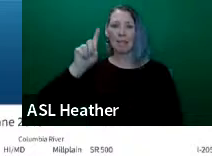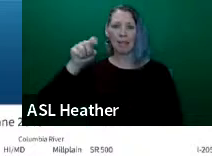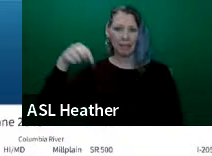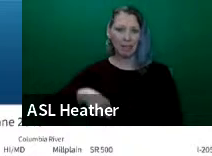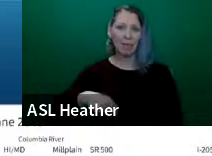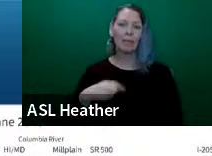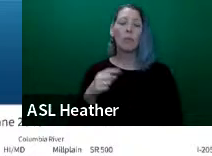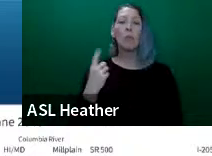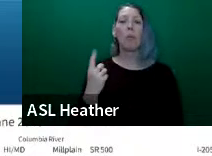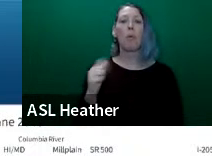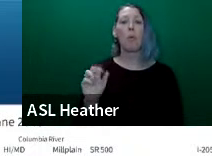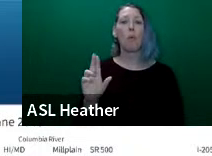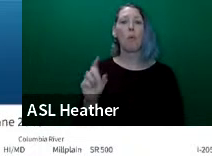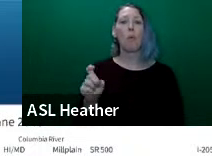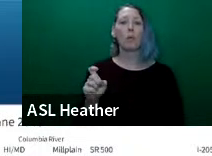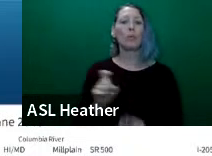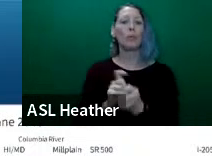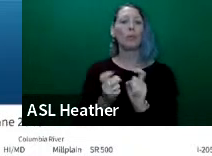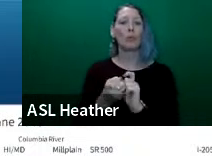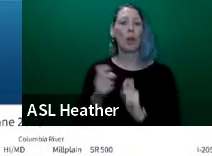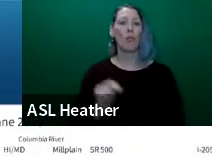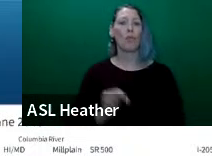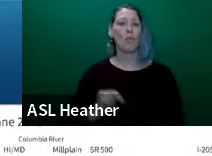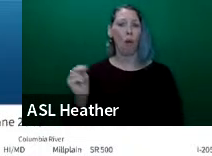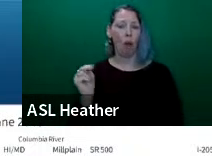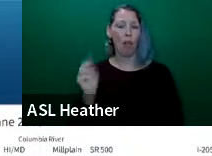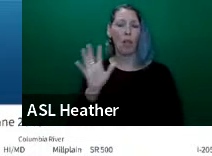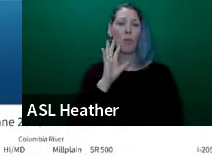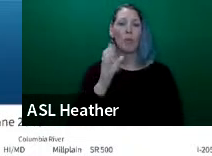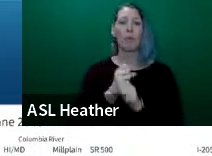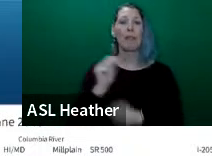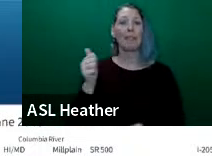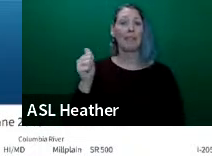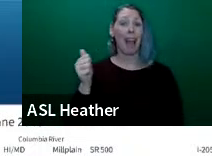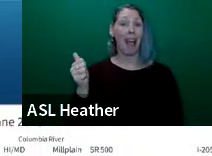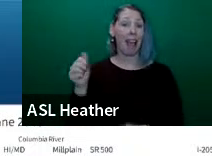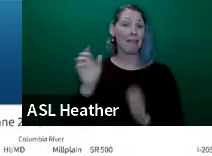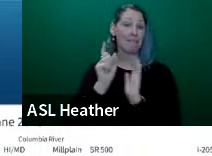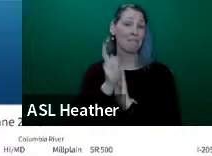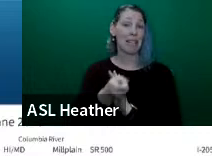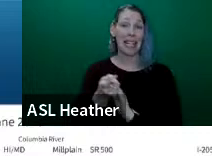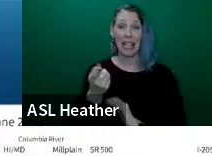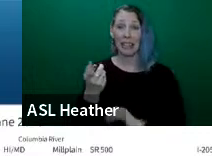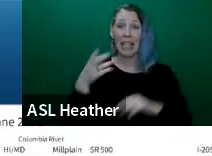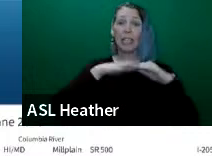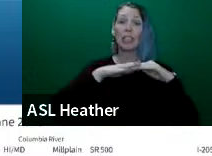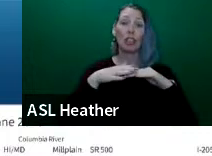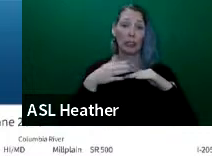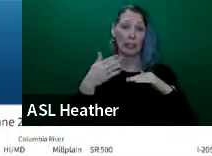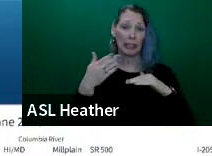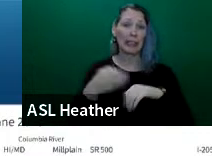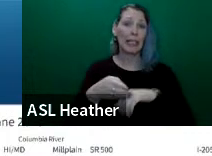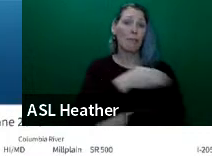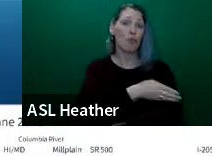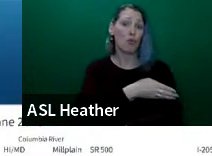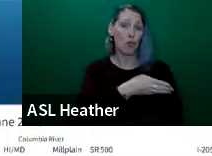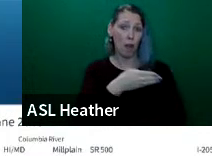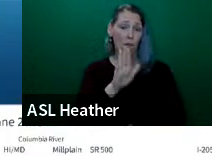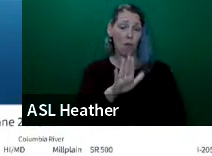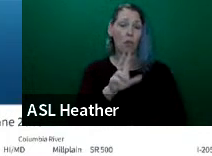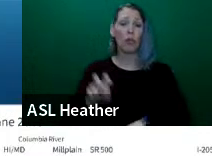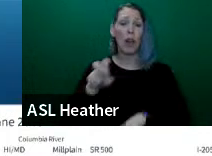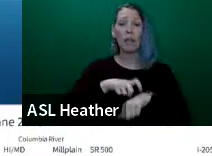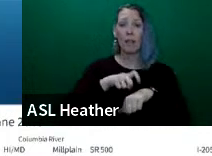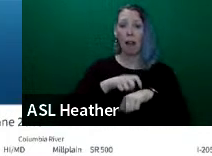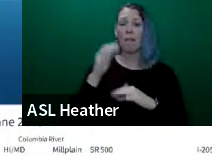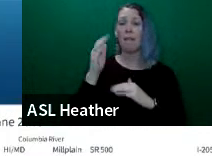aux change northbound PM, you get 10 minutes kind of increase and improvement in travel time versus